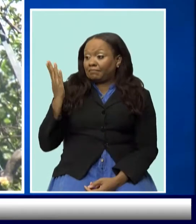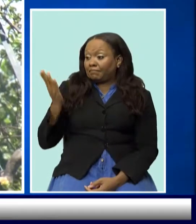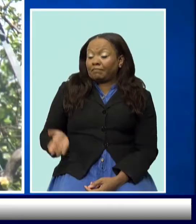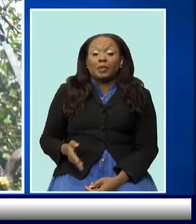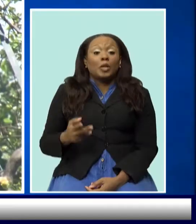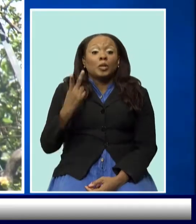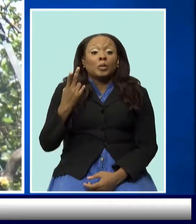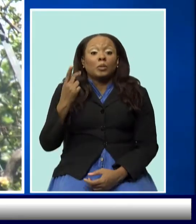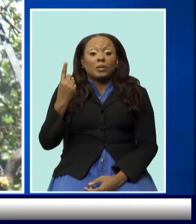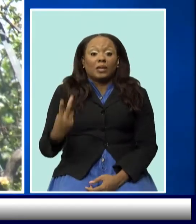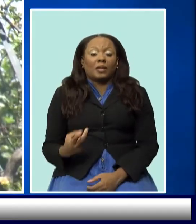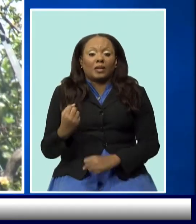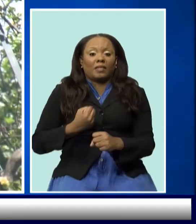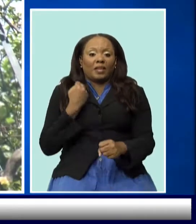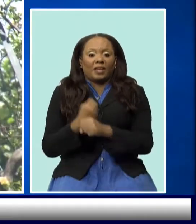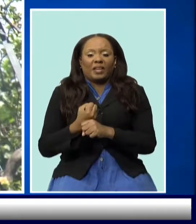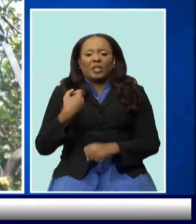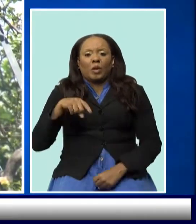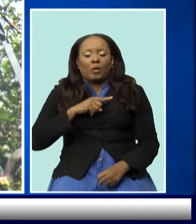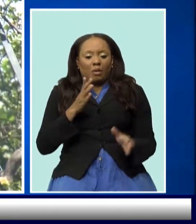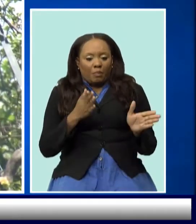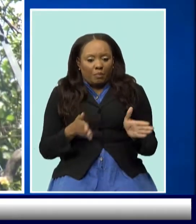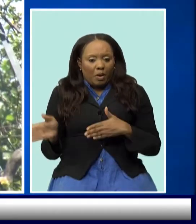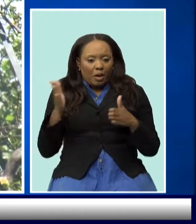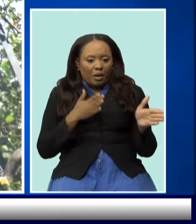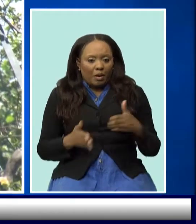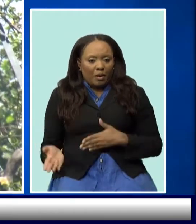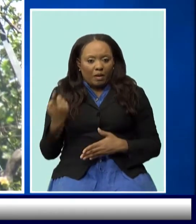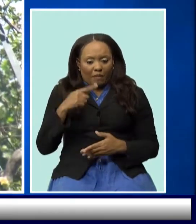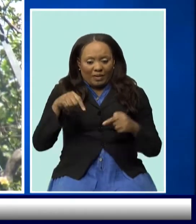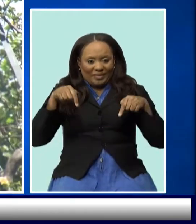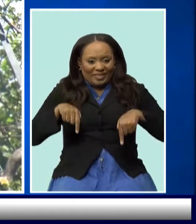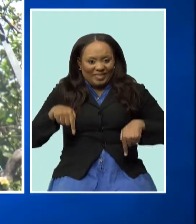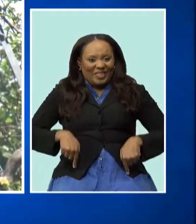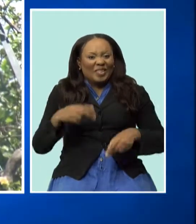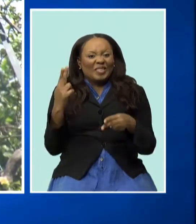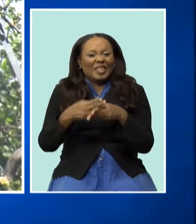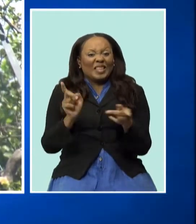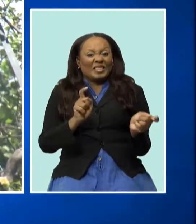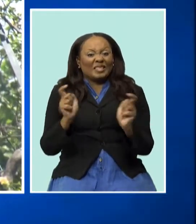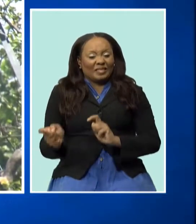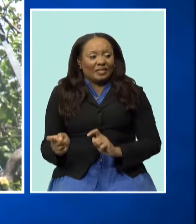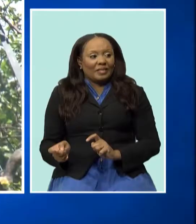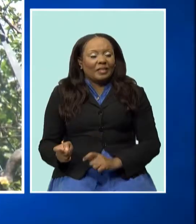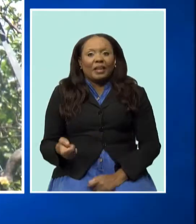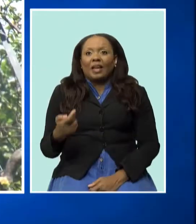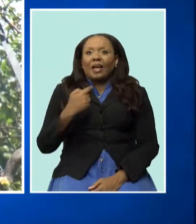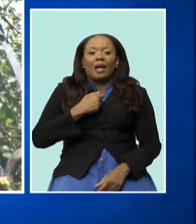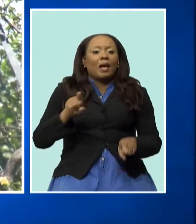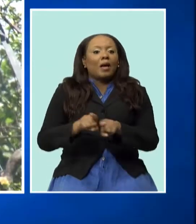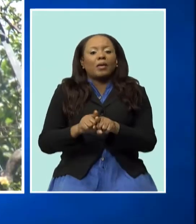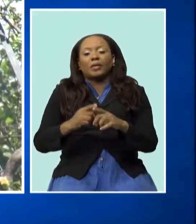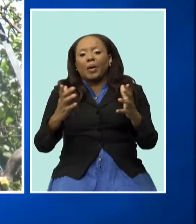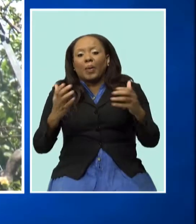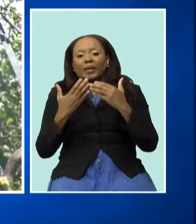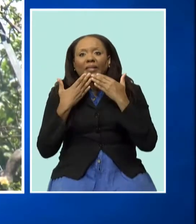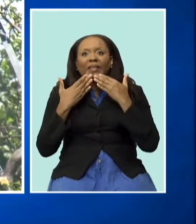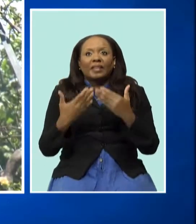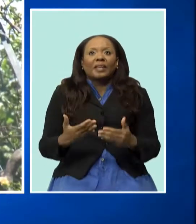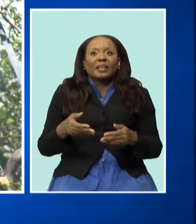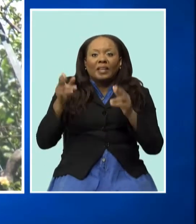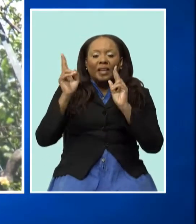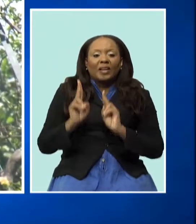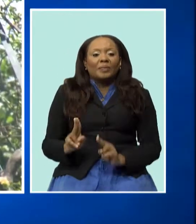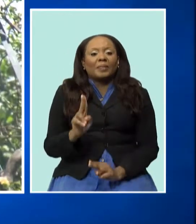years preparing for this moment, and I want to acknowledge at this time the contribution, the effort of the